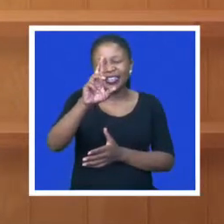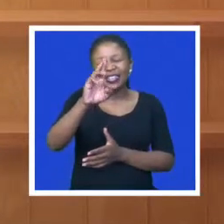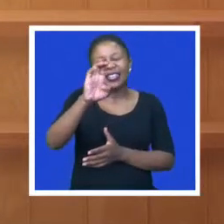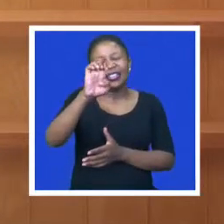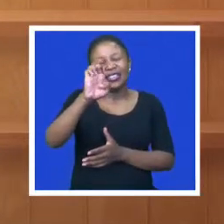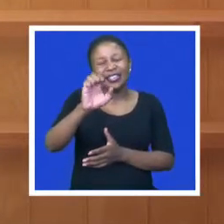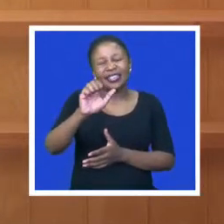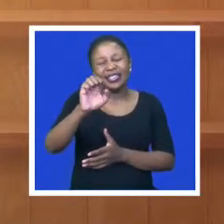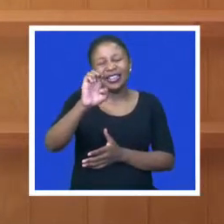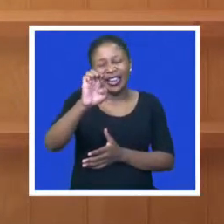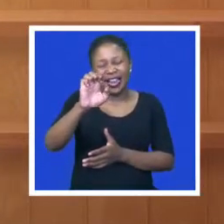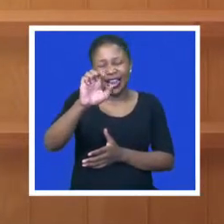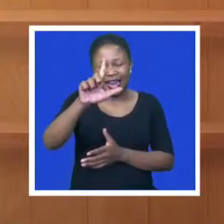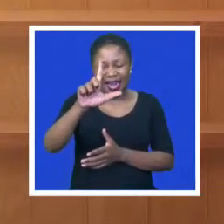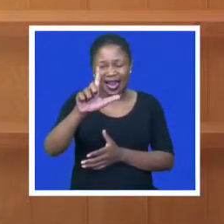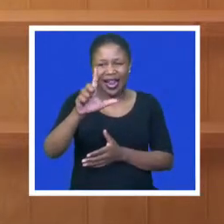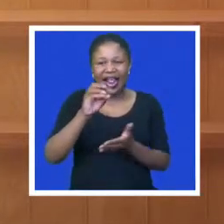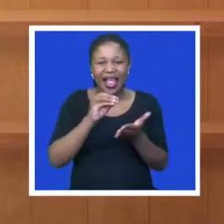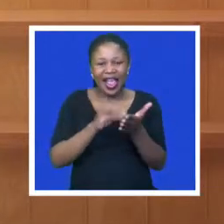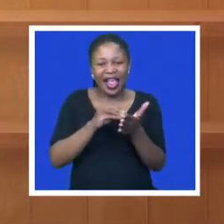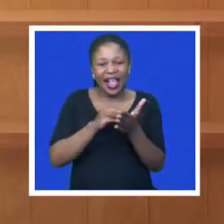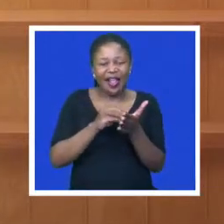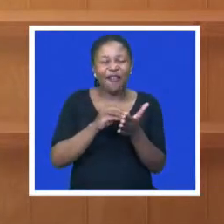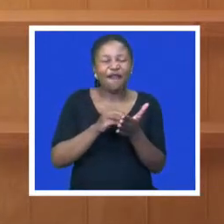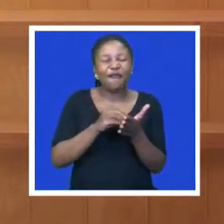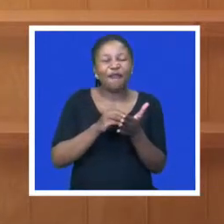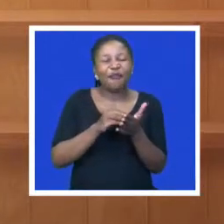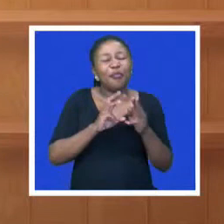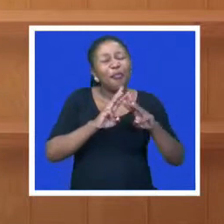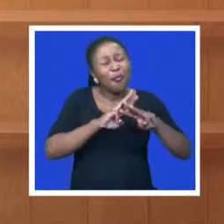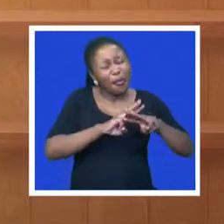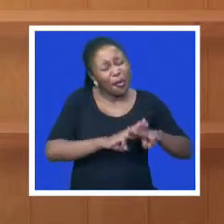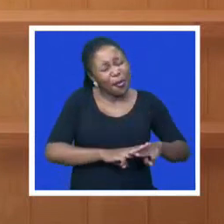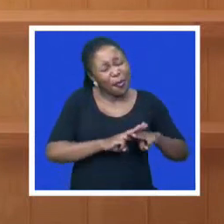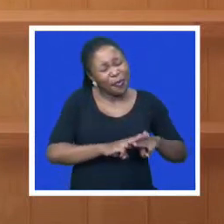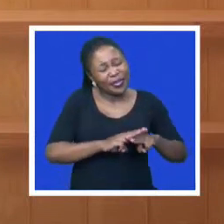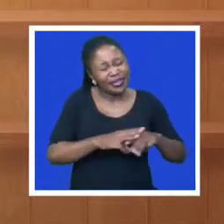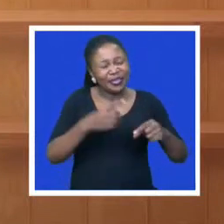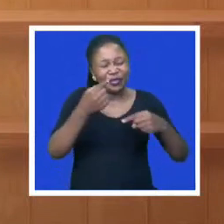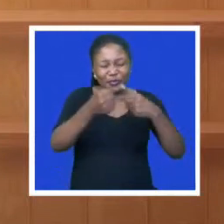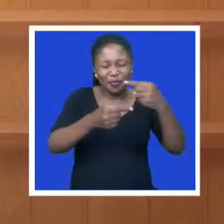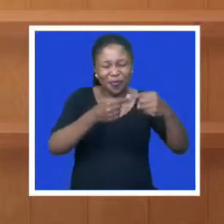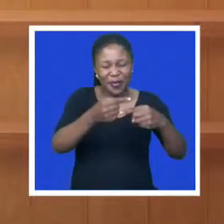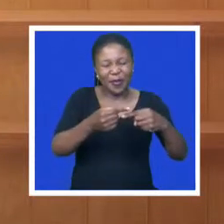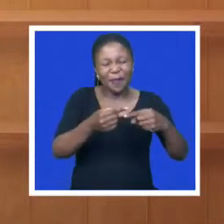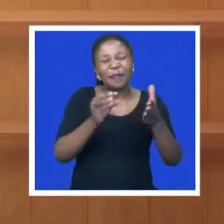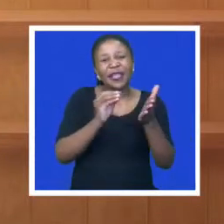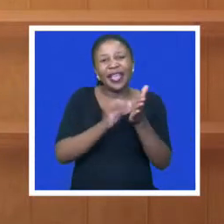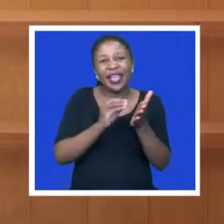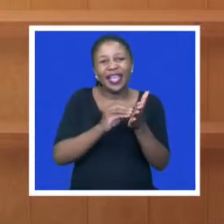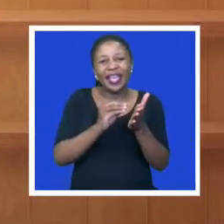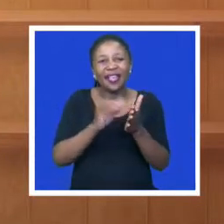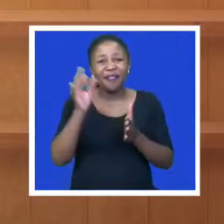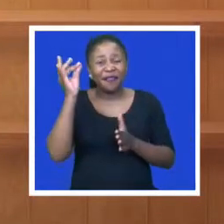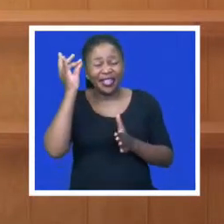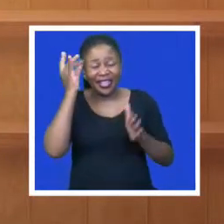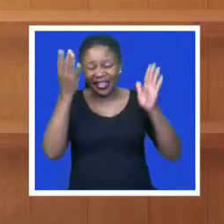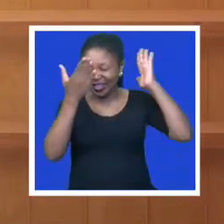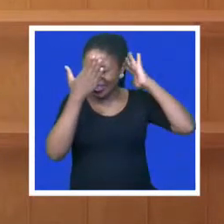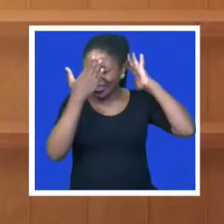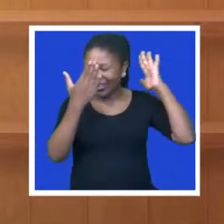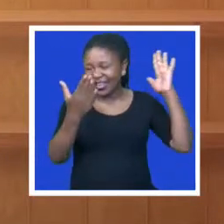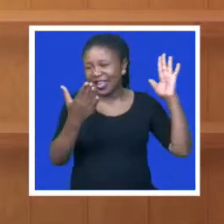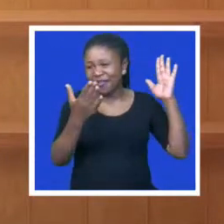was not. Then there was King David. King David loved riches,